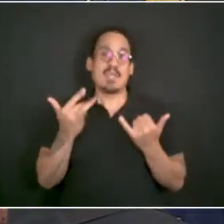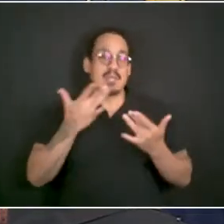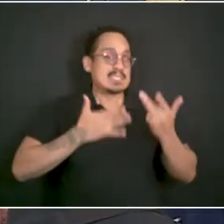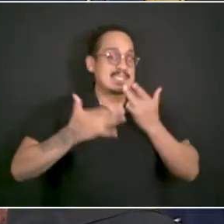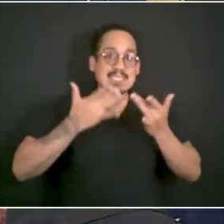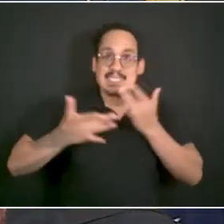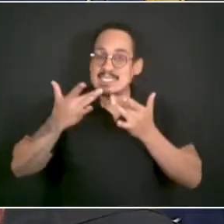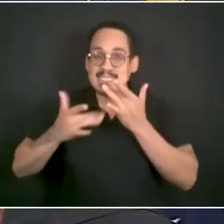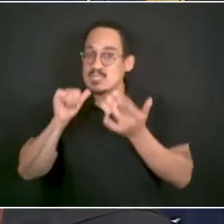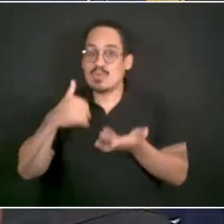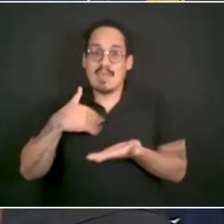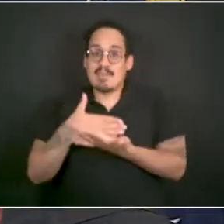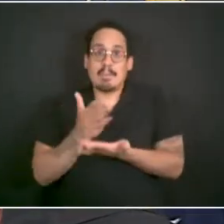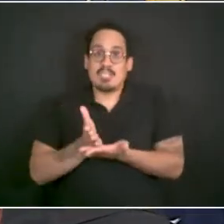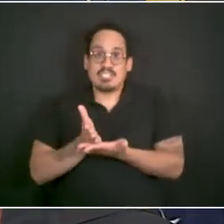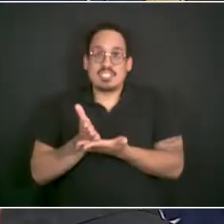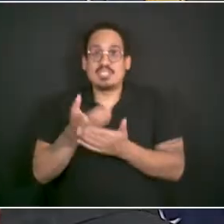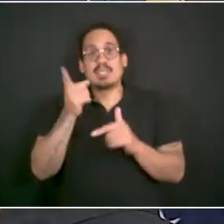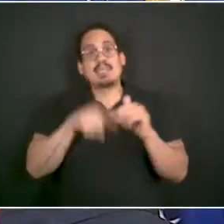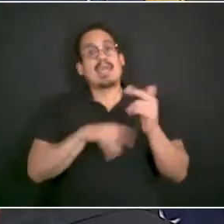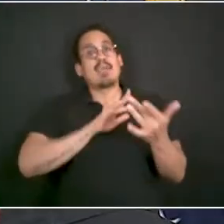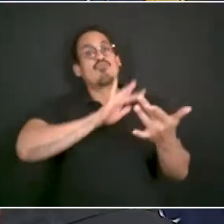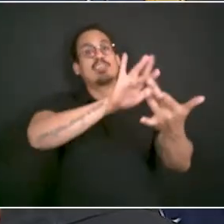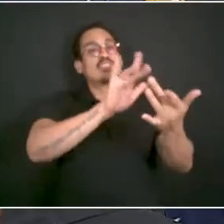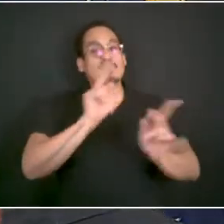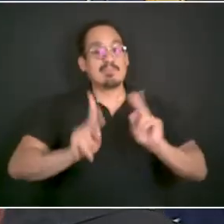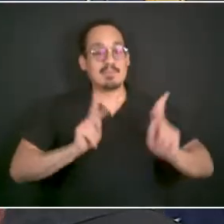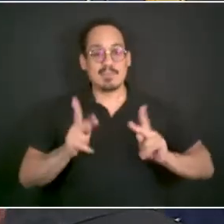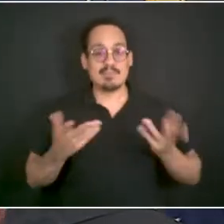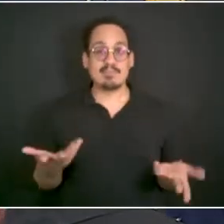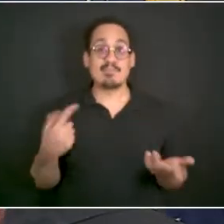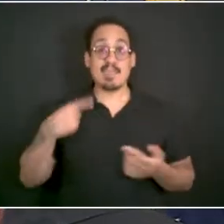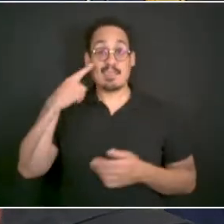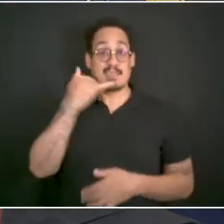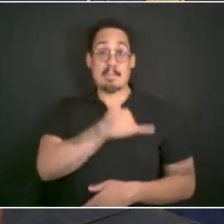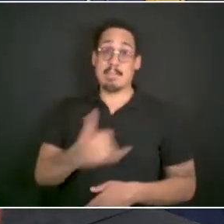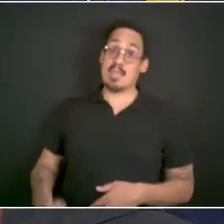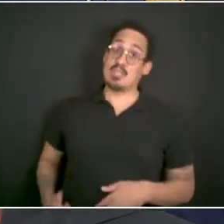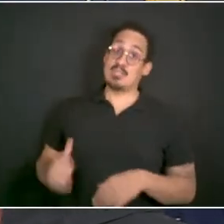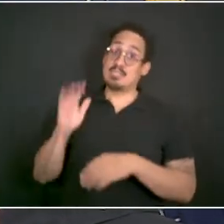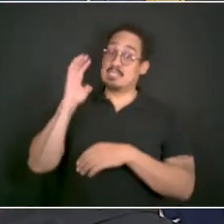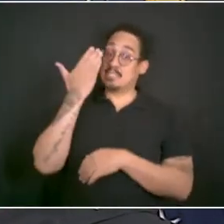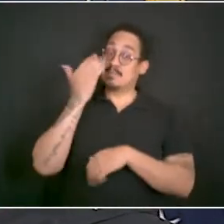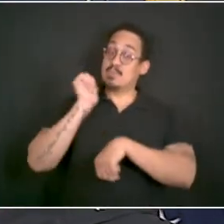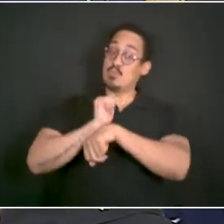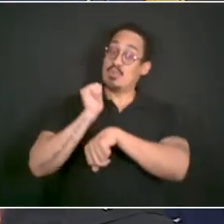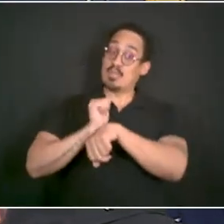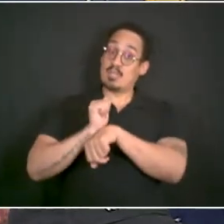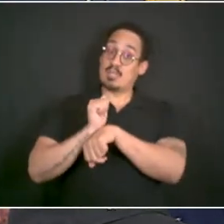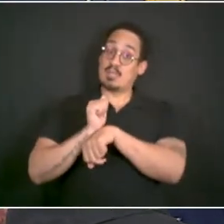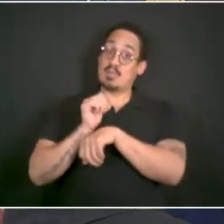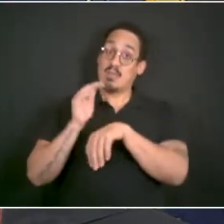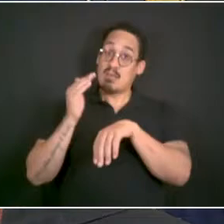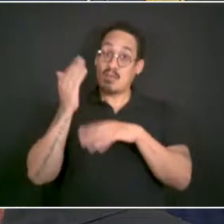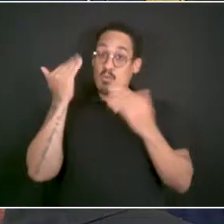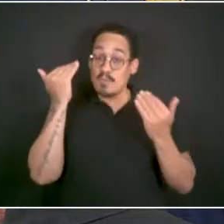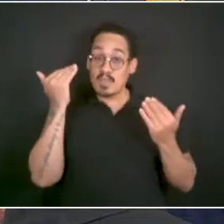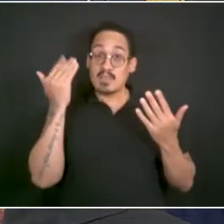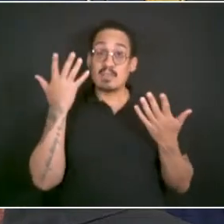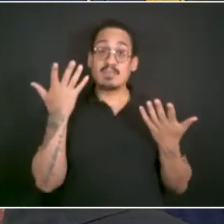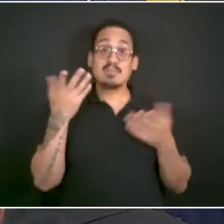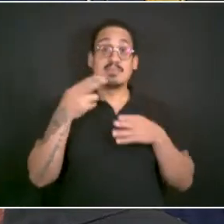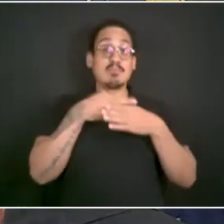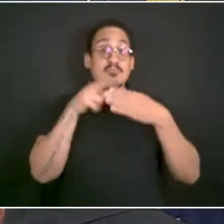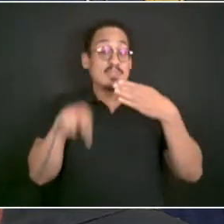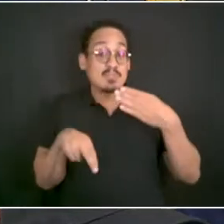So I think the mayor is working on that. I hope he is, and I think we'll see some results, hopefully. But I think it's a very